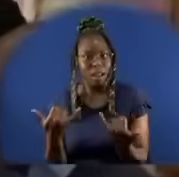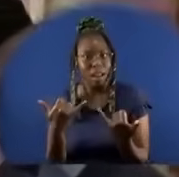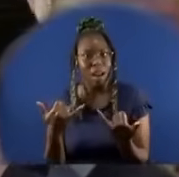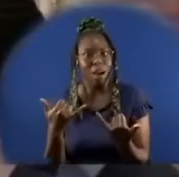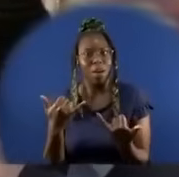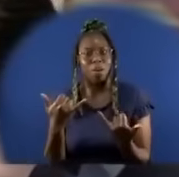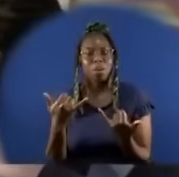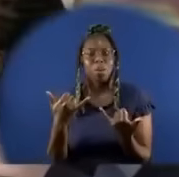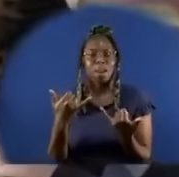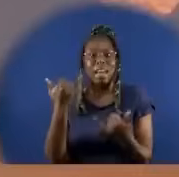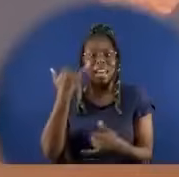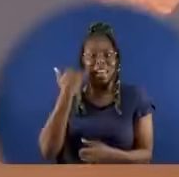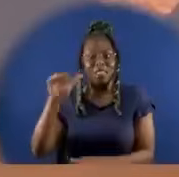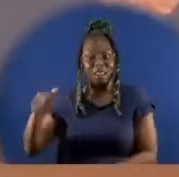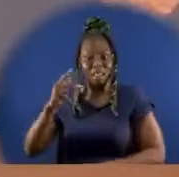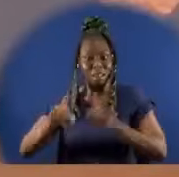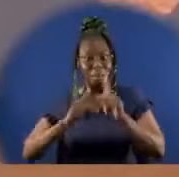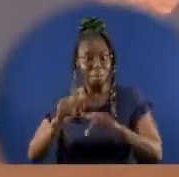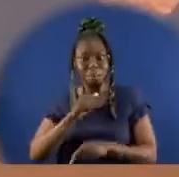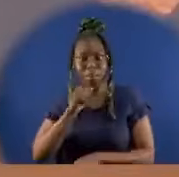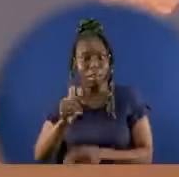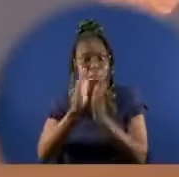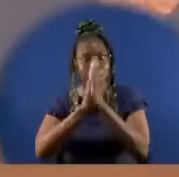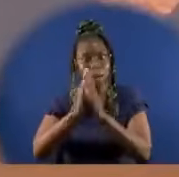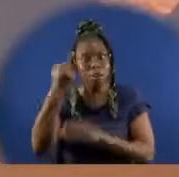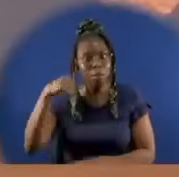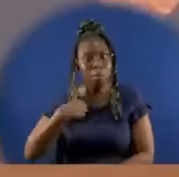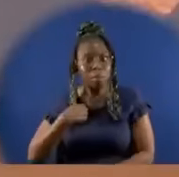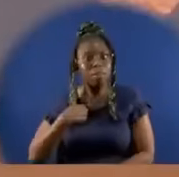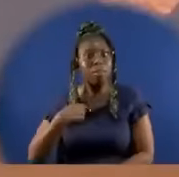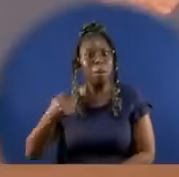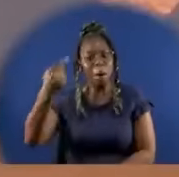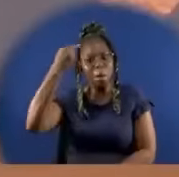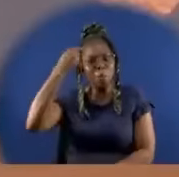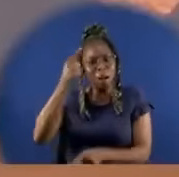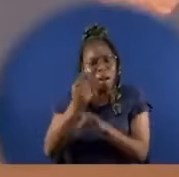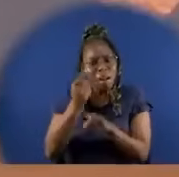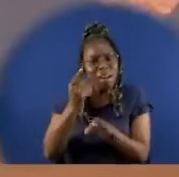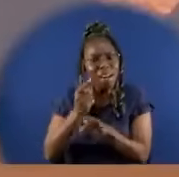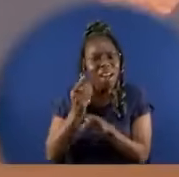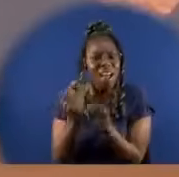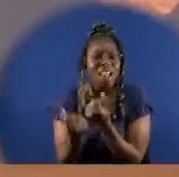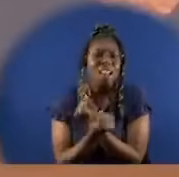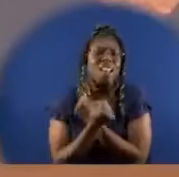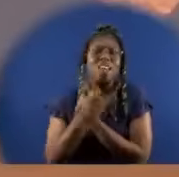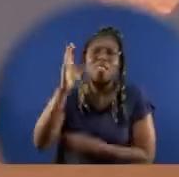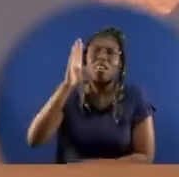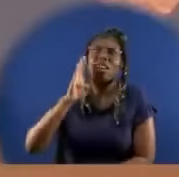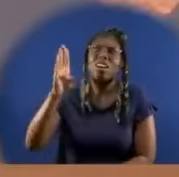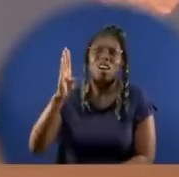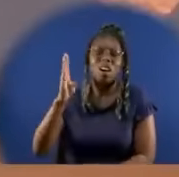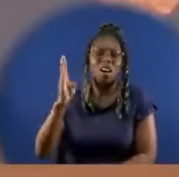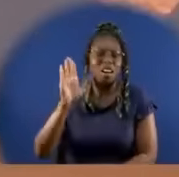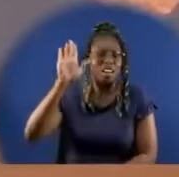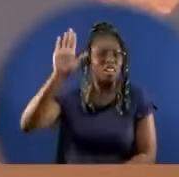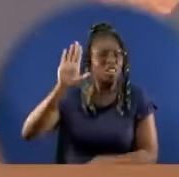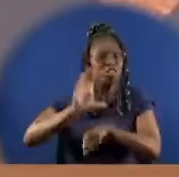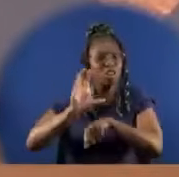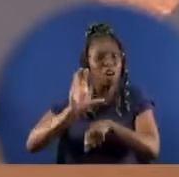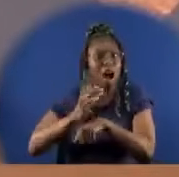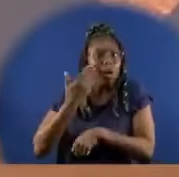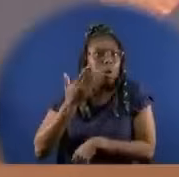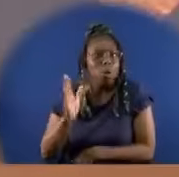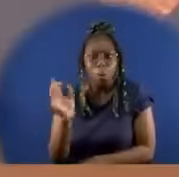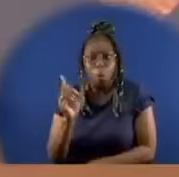that I would get my act together, that I would stay in my right mind, that I would be a lover of God and his church, ain't no telling where I would